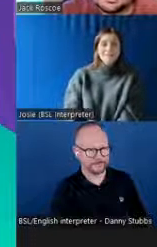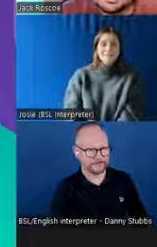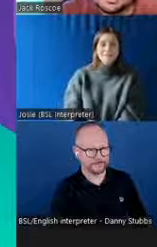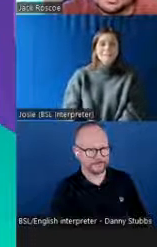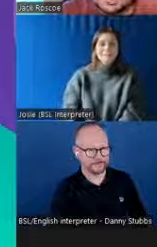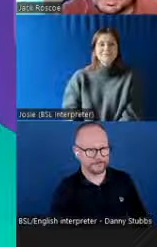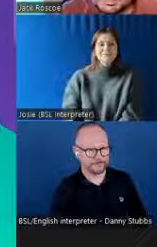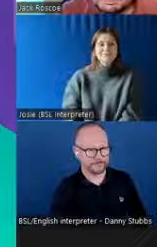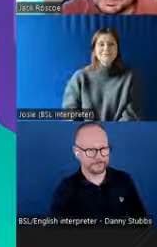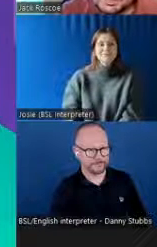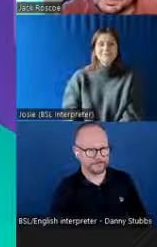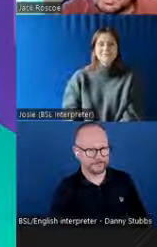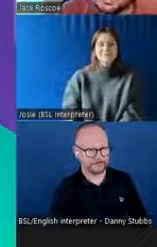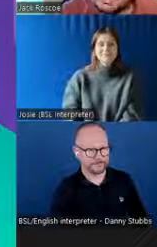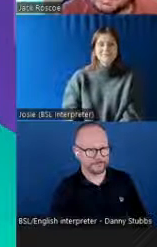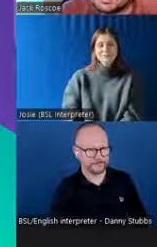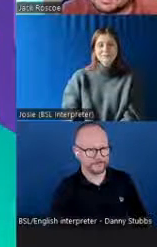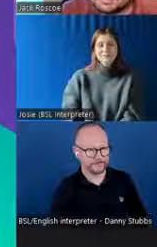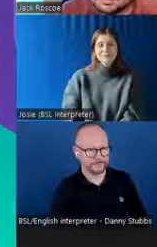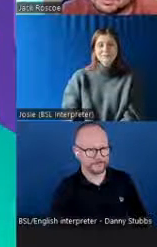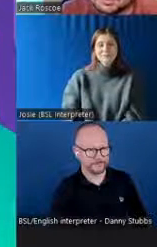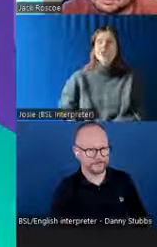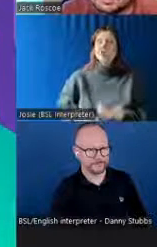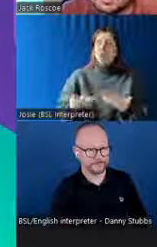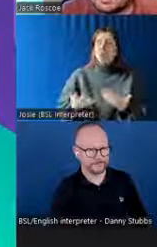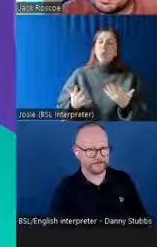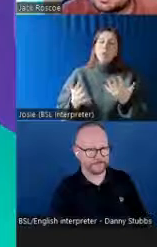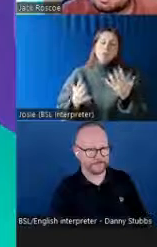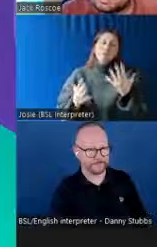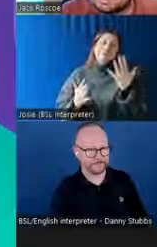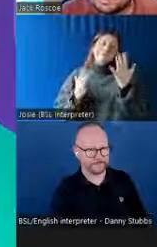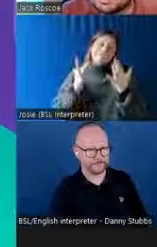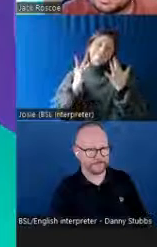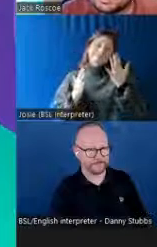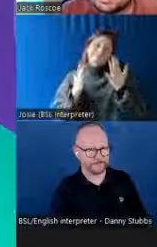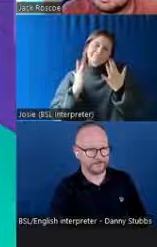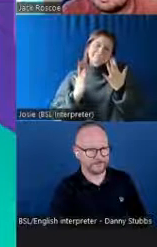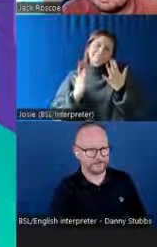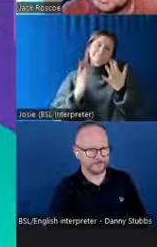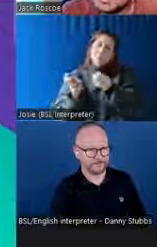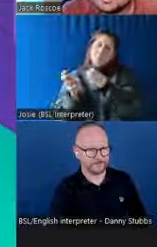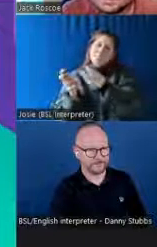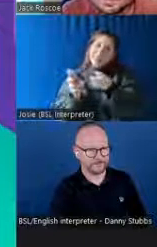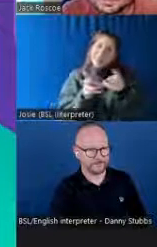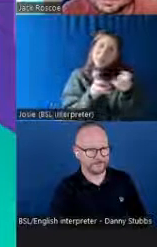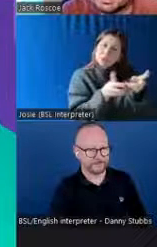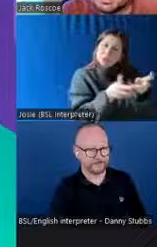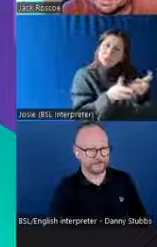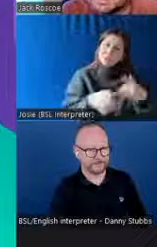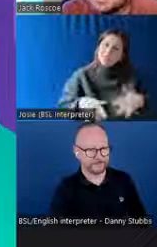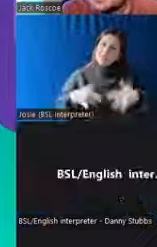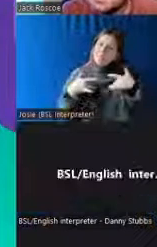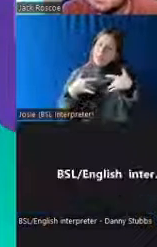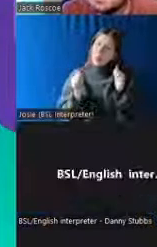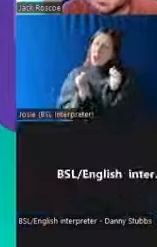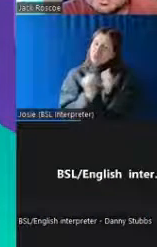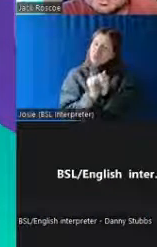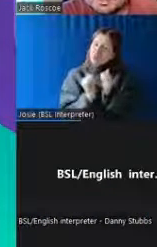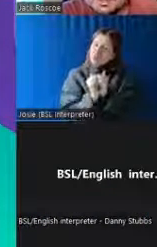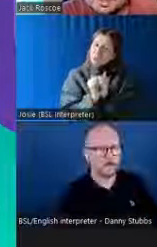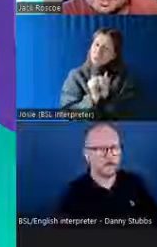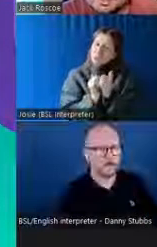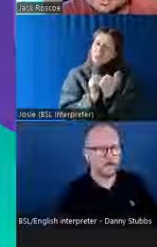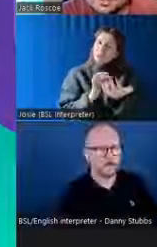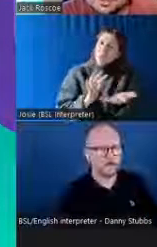So we need to be realistic about the methods that we use and whether they're appropriate and proportionate for the kinds of interactions that we're having with